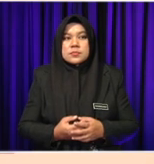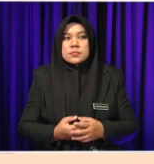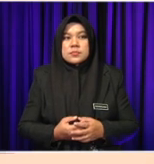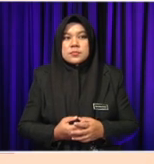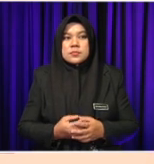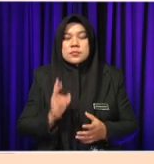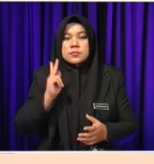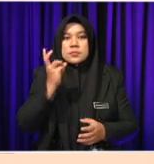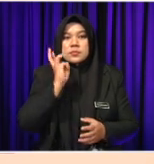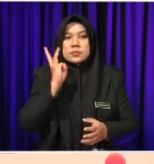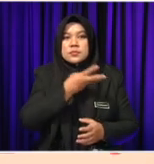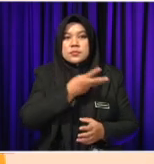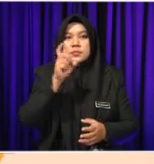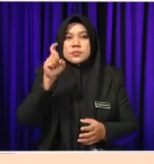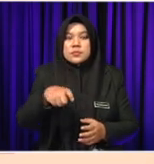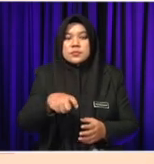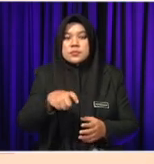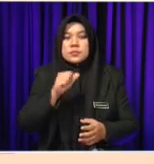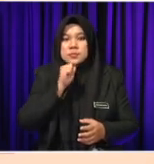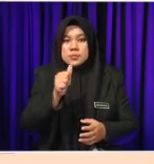priority. We should not.